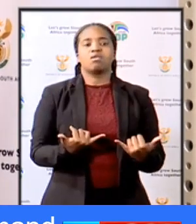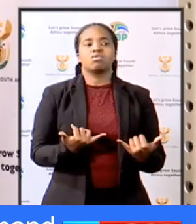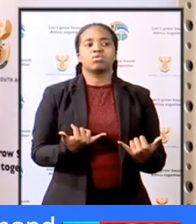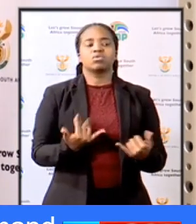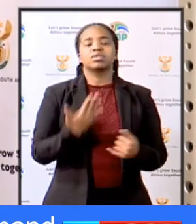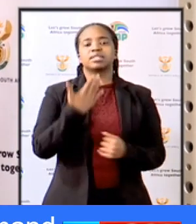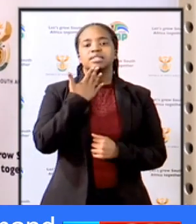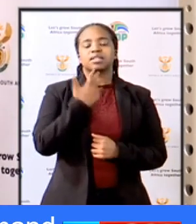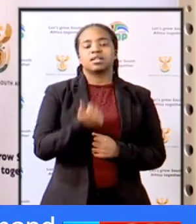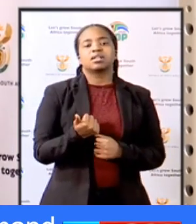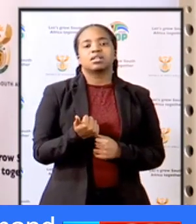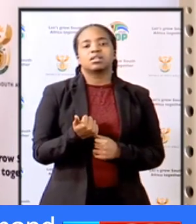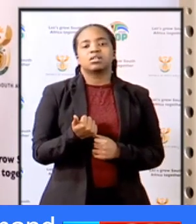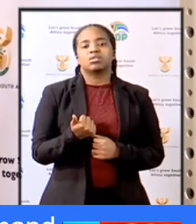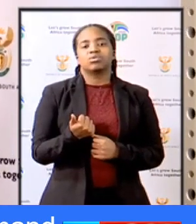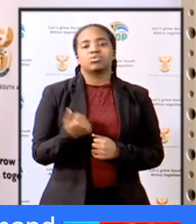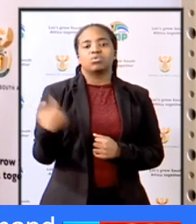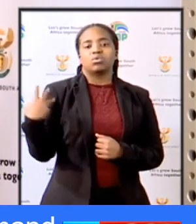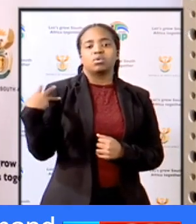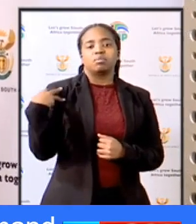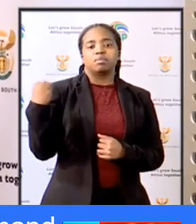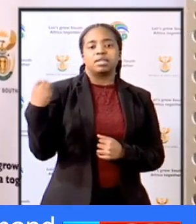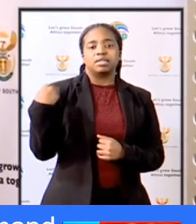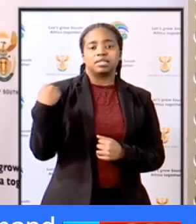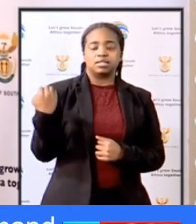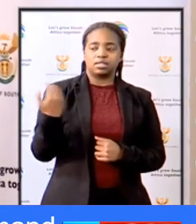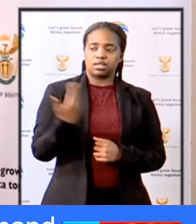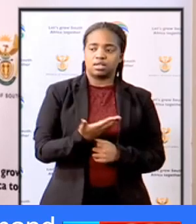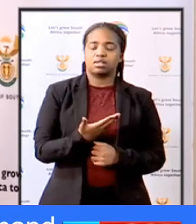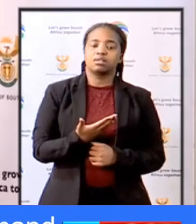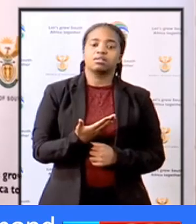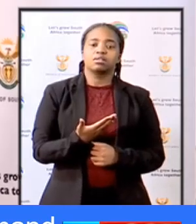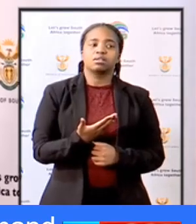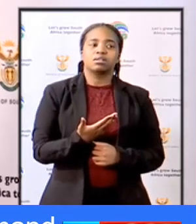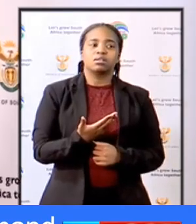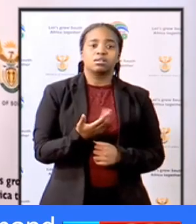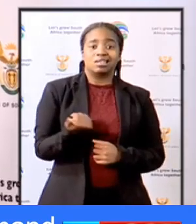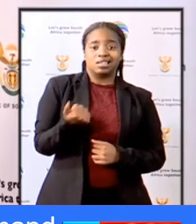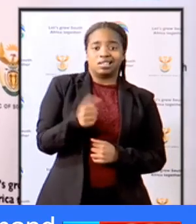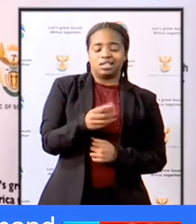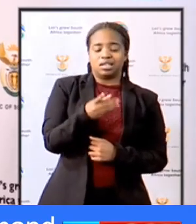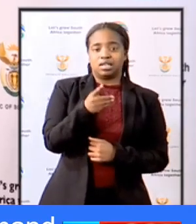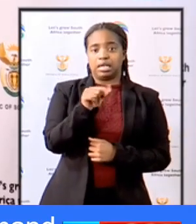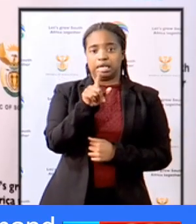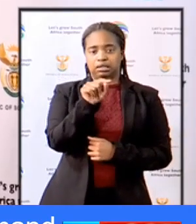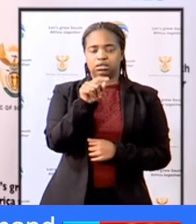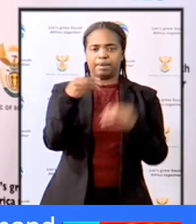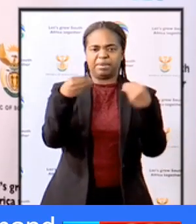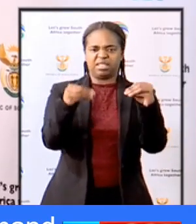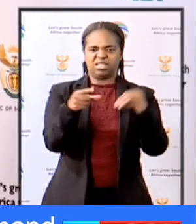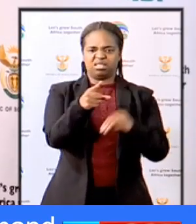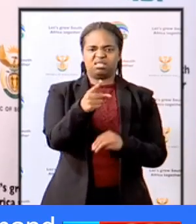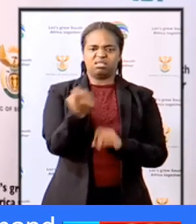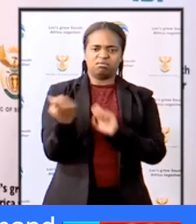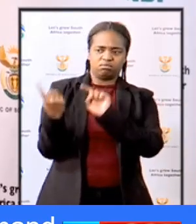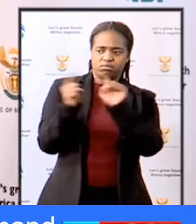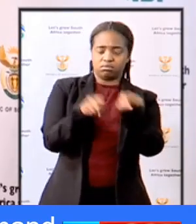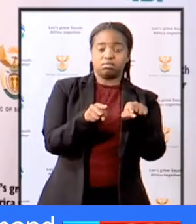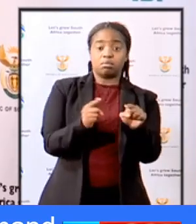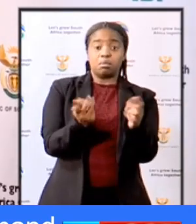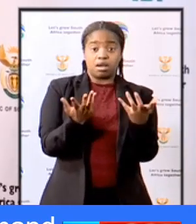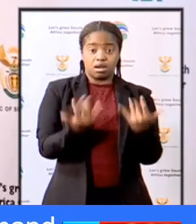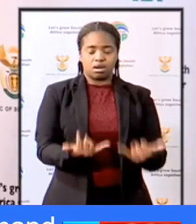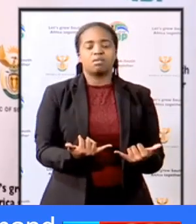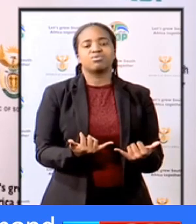ngiqele ungqongqoshe Ibrahim Patel uthi naye azothi qhaphuqhaphu njengoba sesivula ke